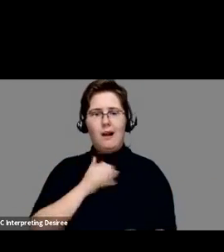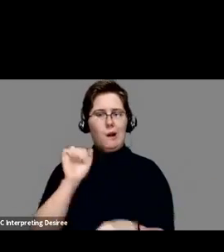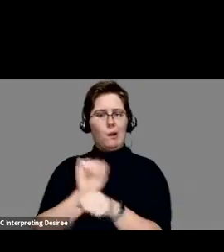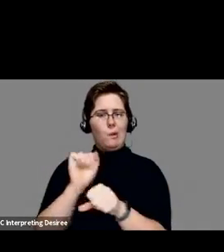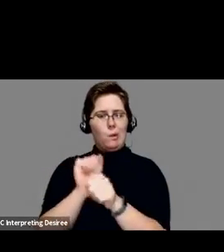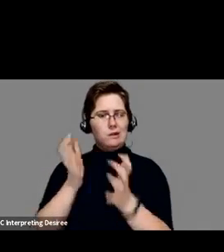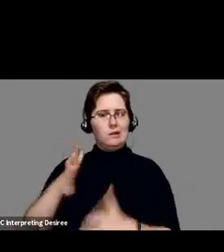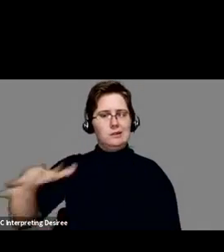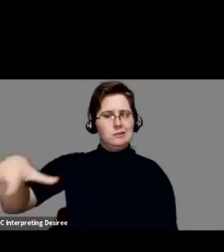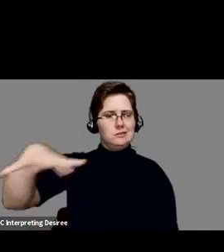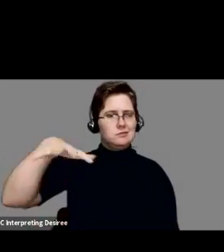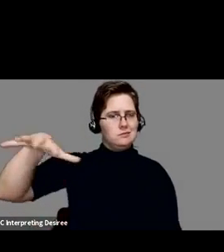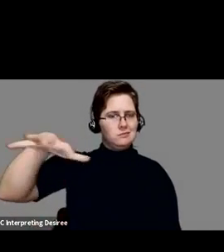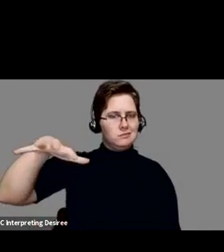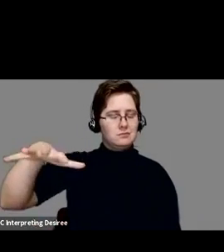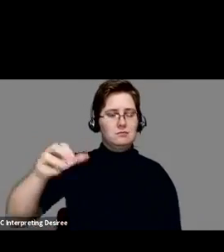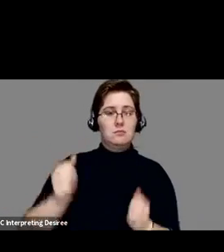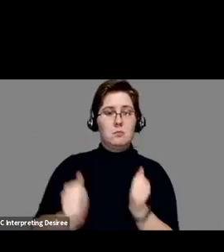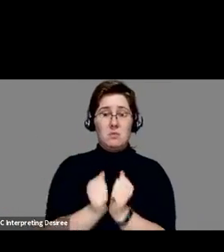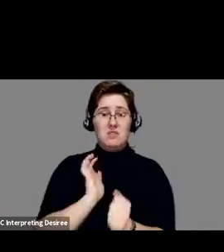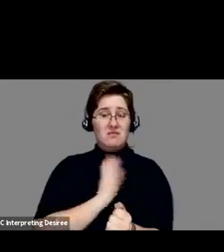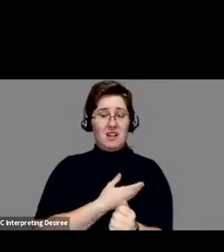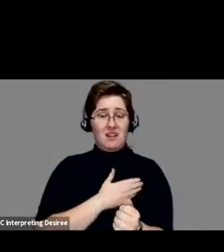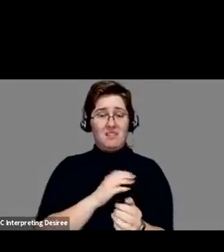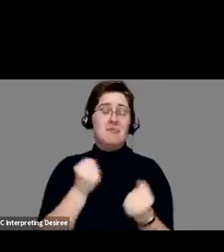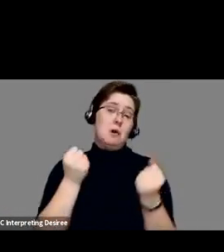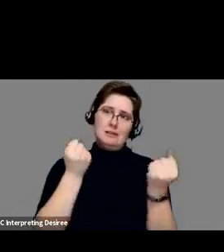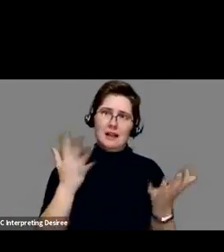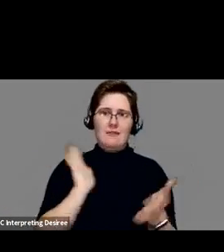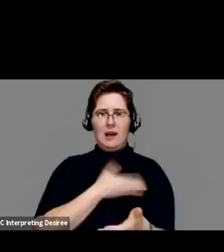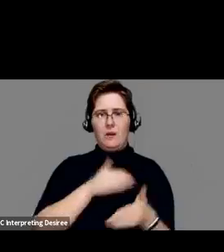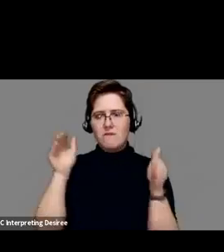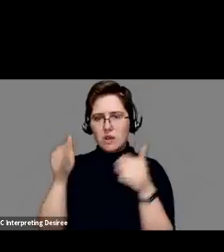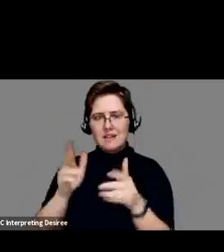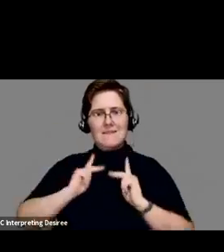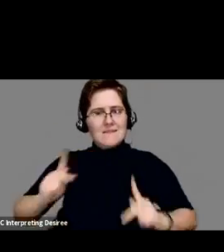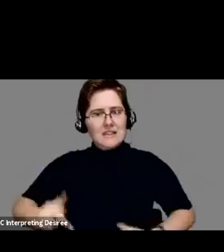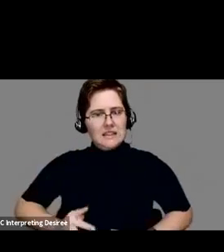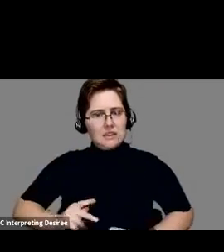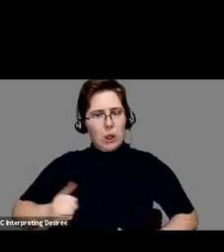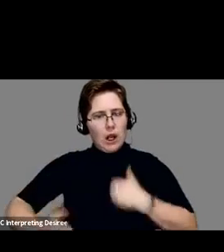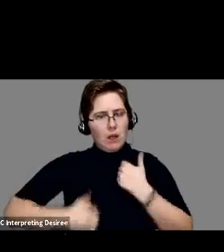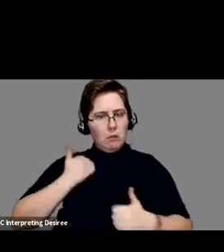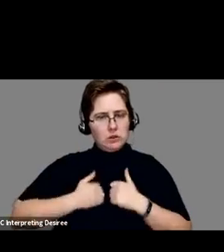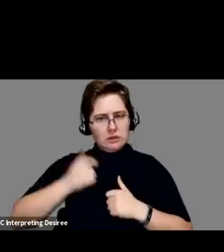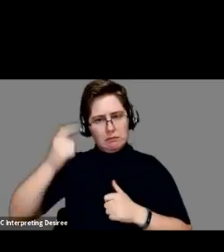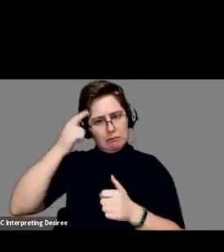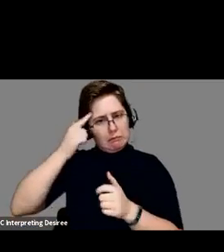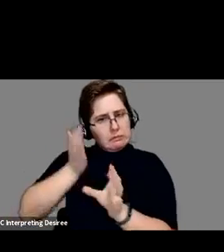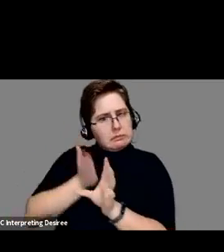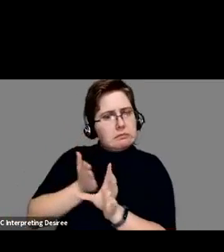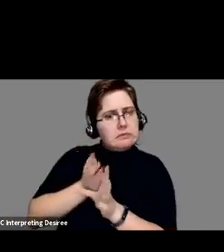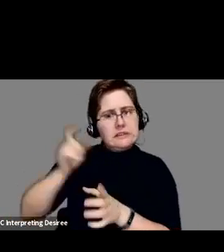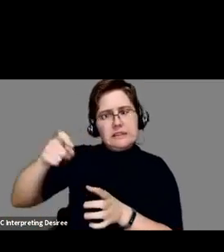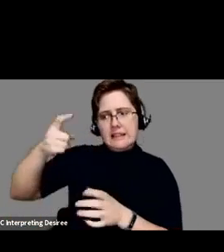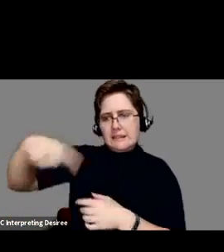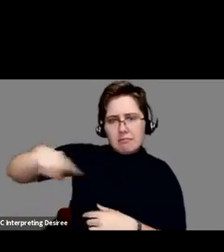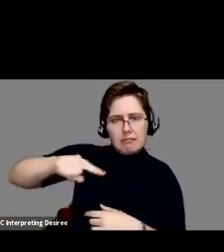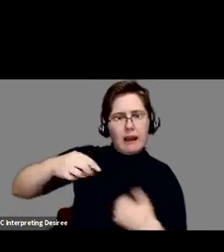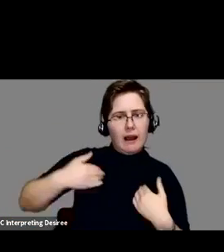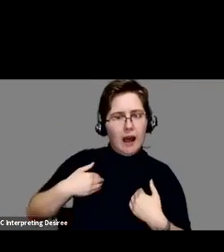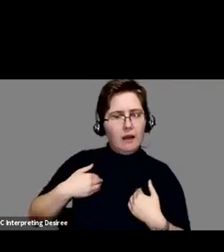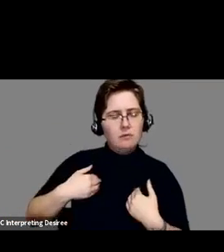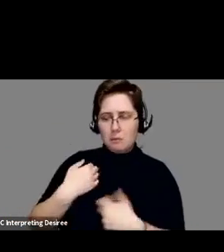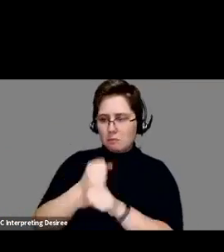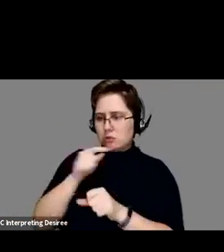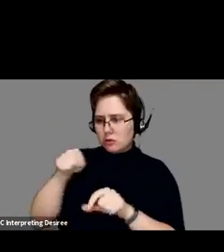So a lot of our focus has been on the physical and emotional and psychological needs of our healthcare workforce so that we can